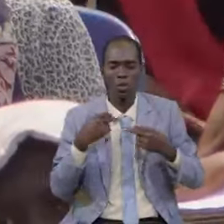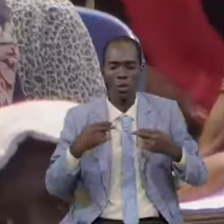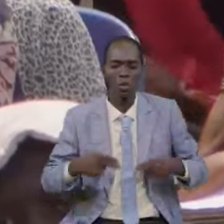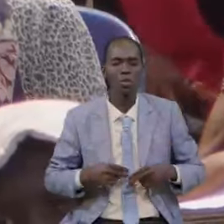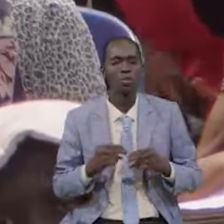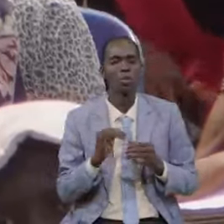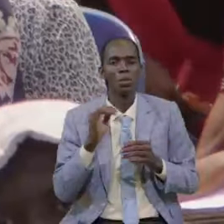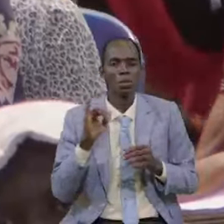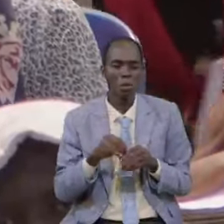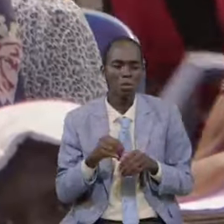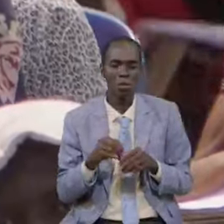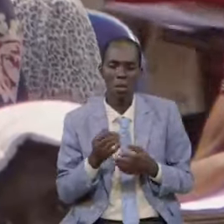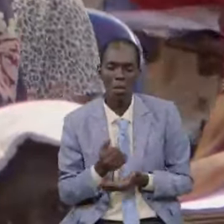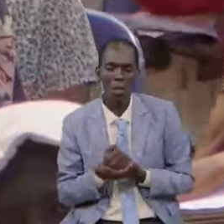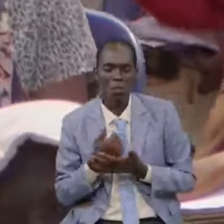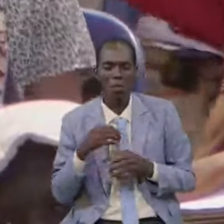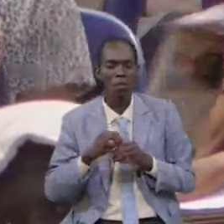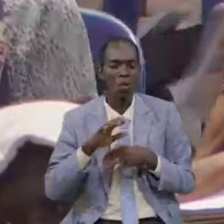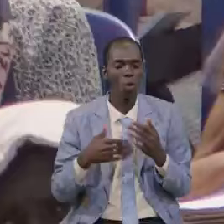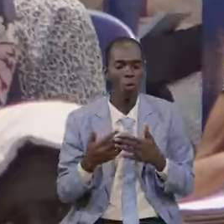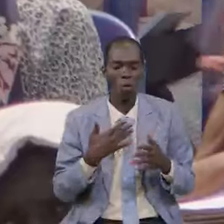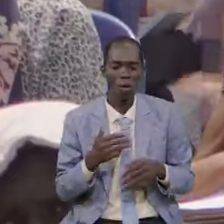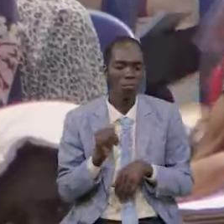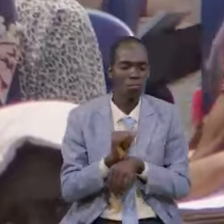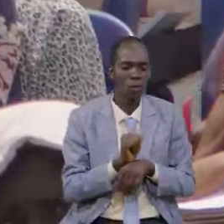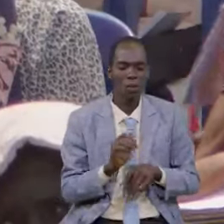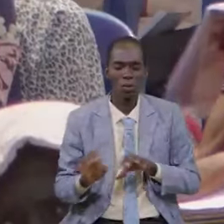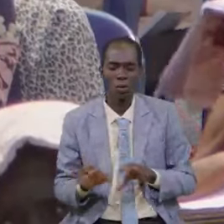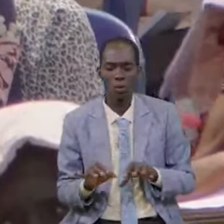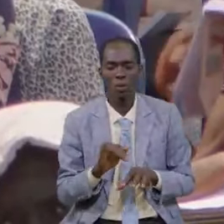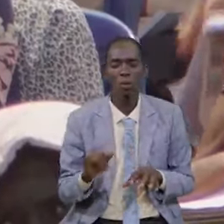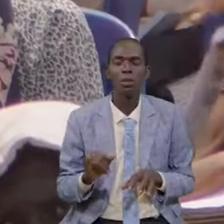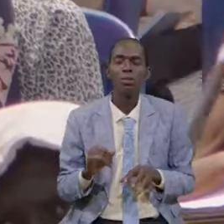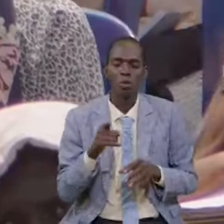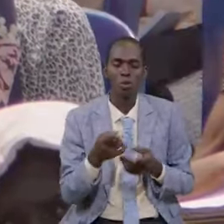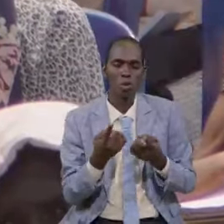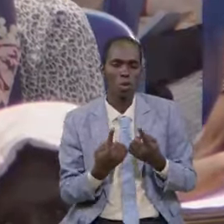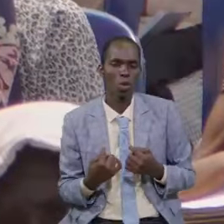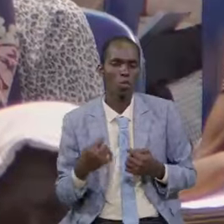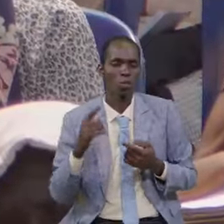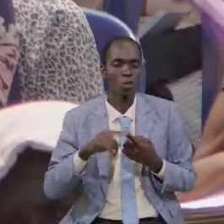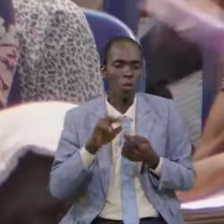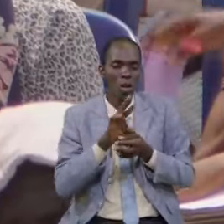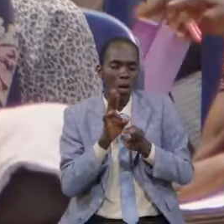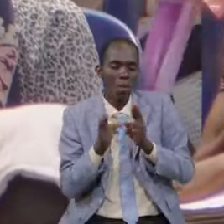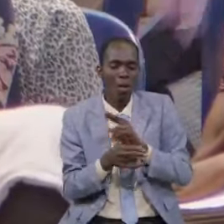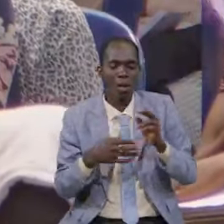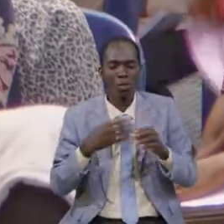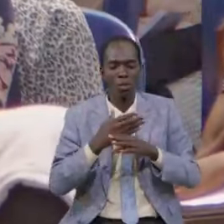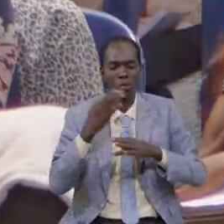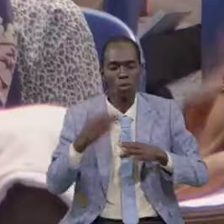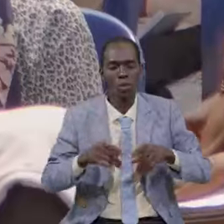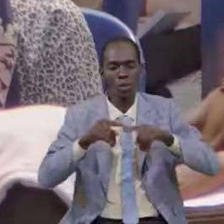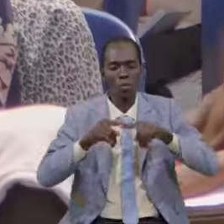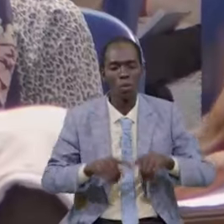your goodness. And because of that, you come in repentance and total reliance on the Lord and faith in